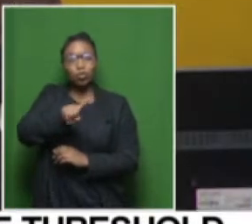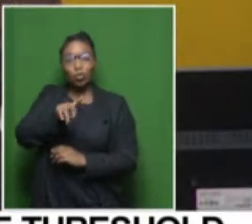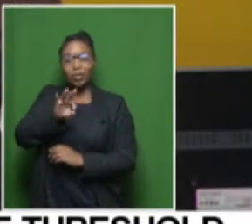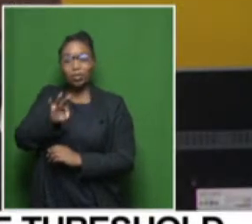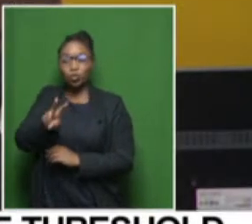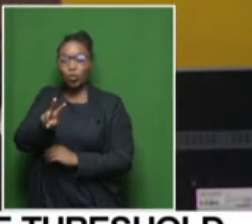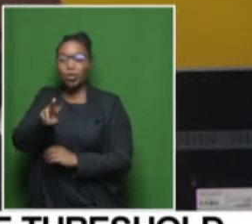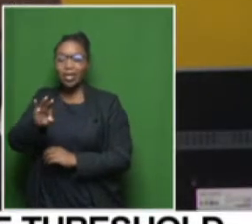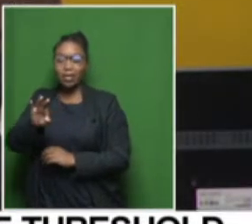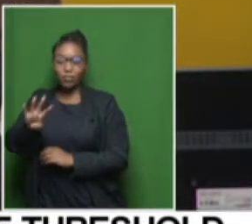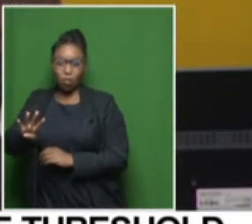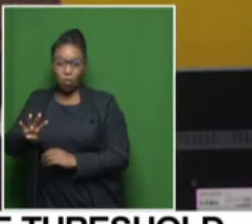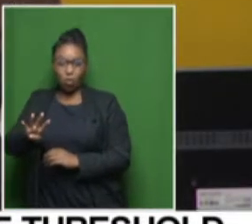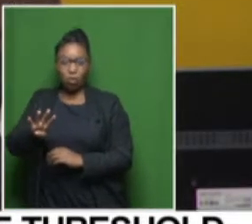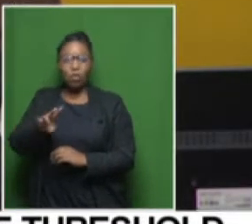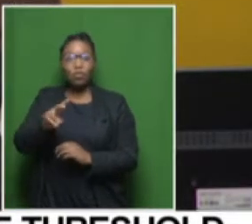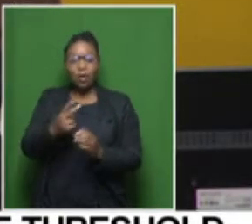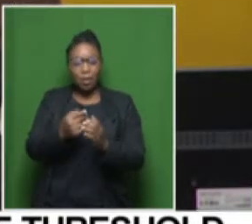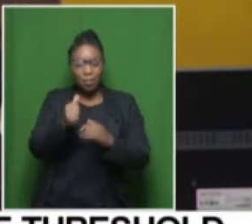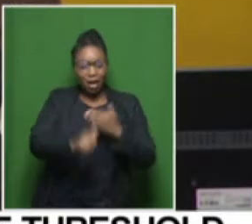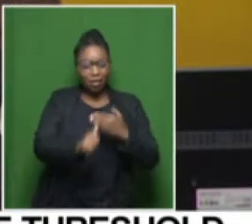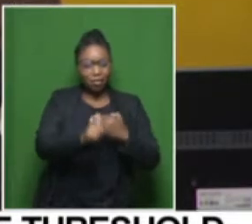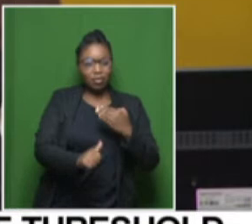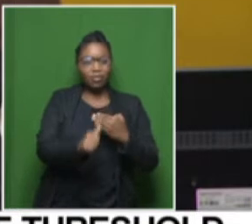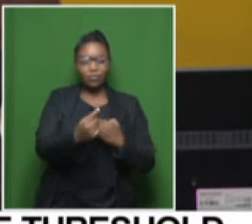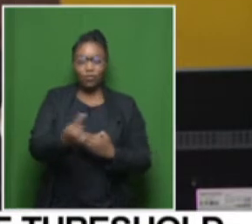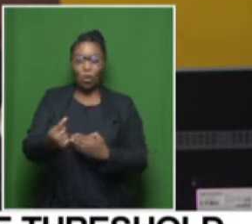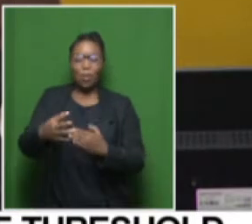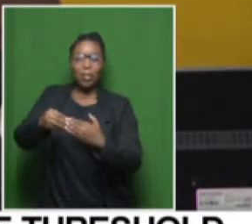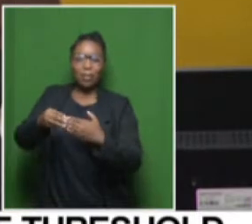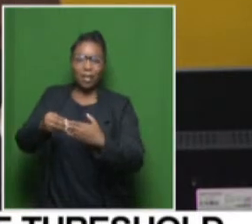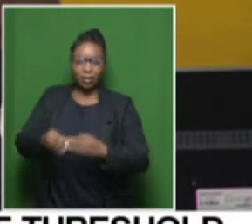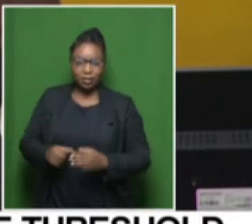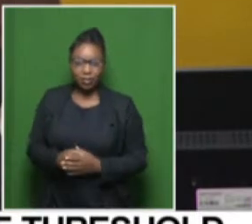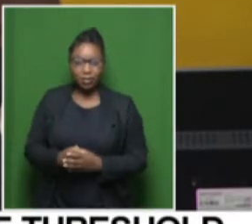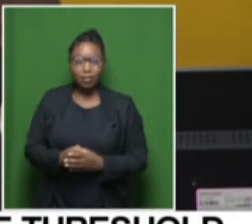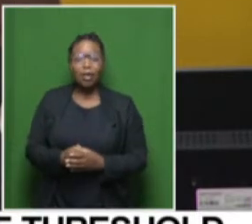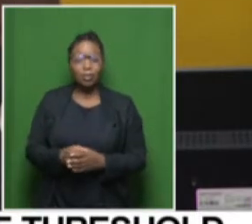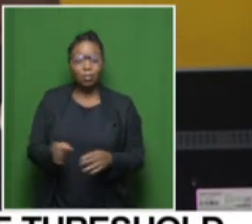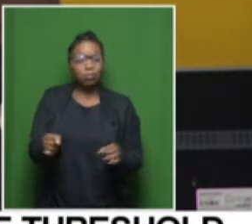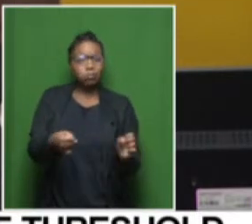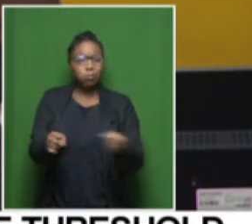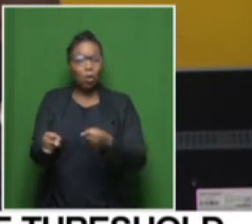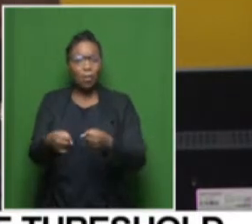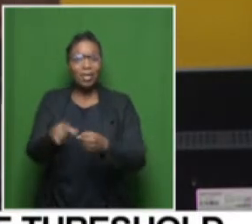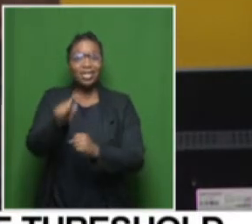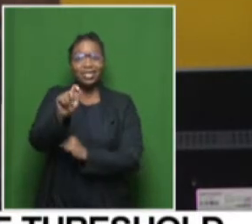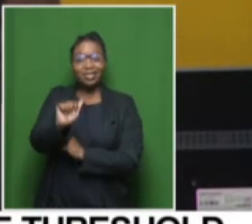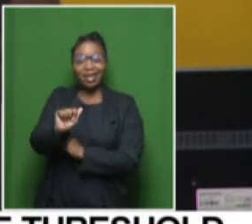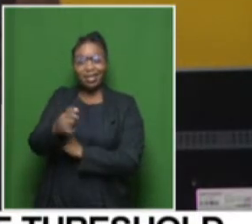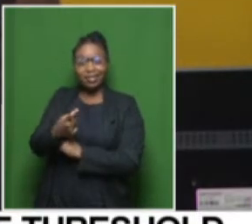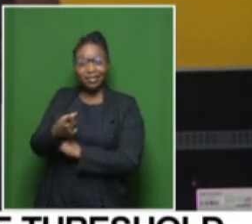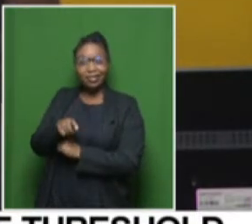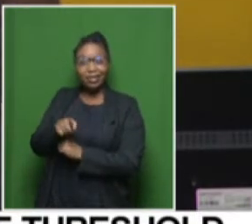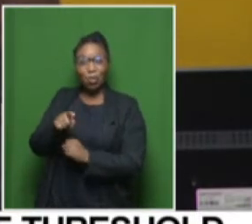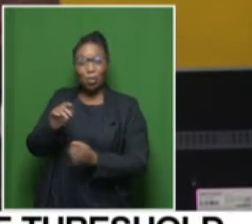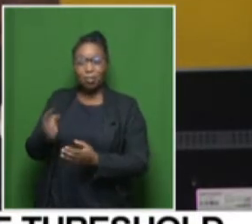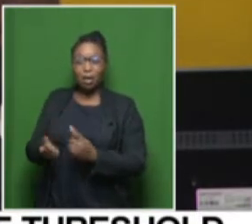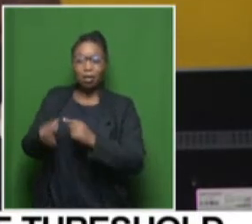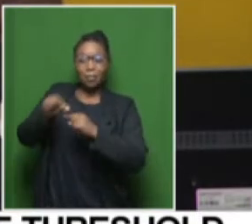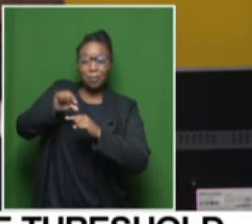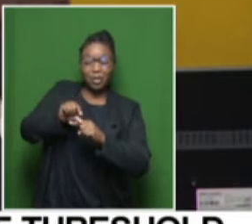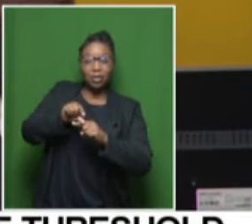members. The employment tax incentives will be expanded through a 50% increase